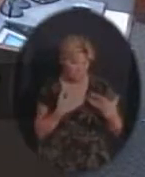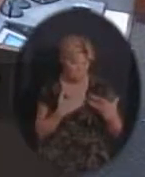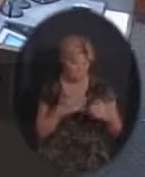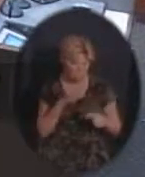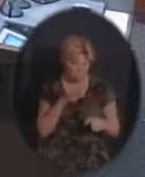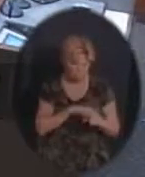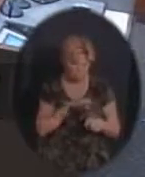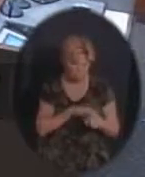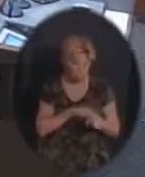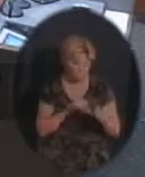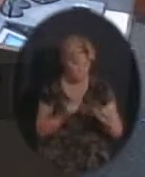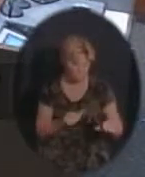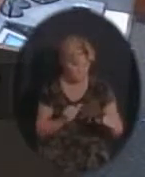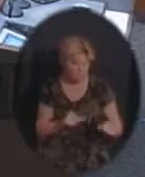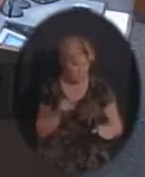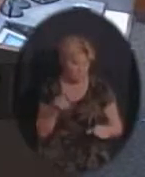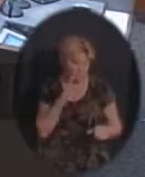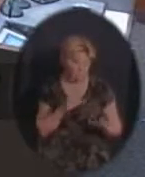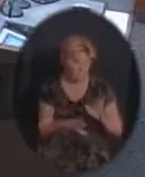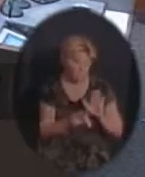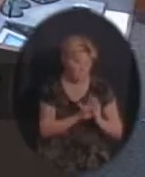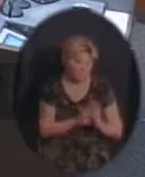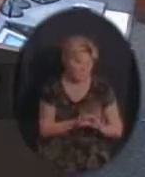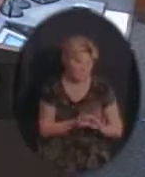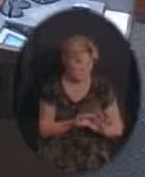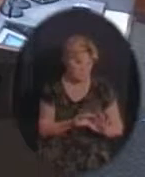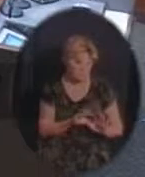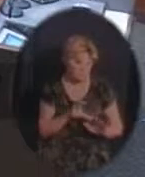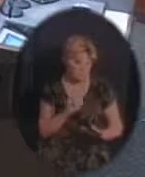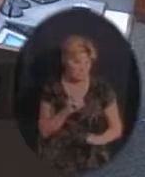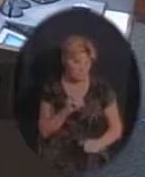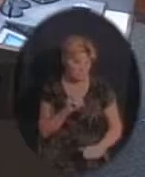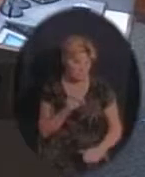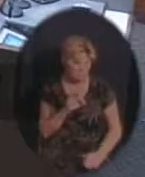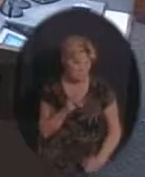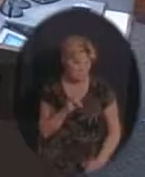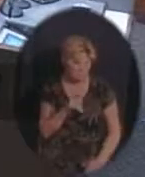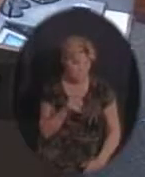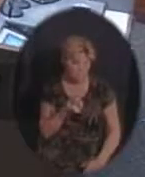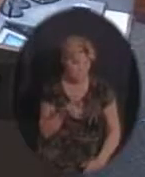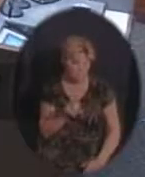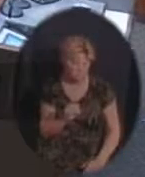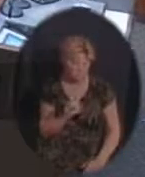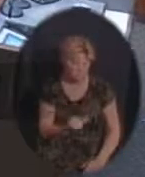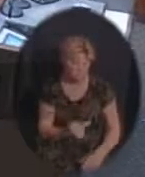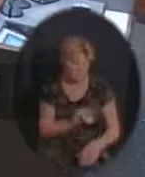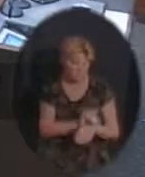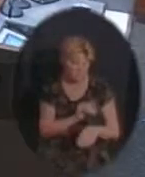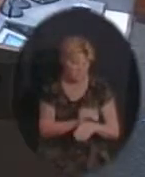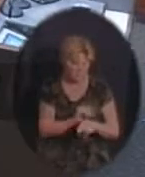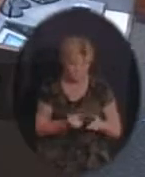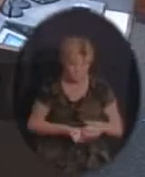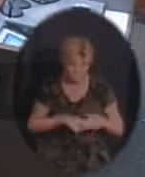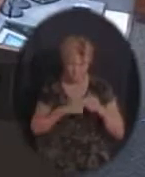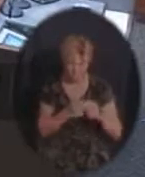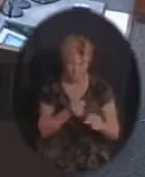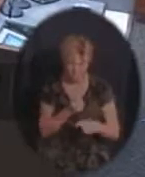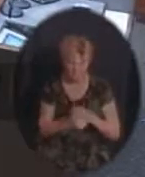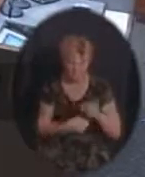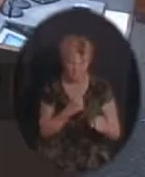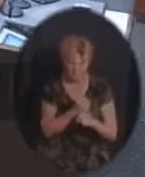well, you're going to elect officers that night. You're going to do all your beginning of year approvals and